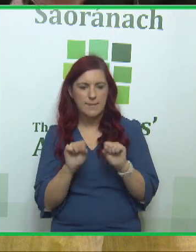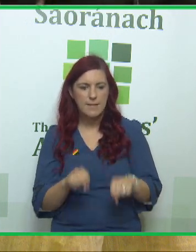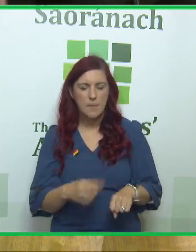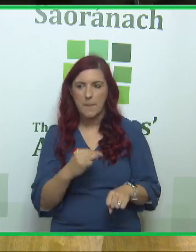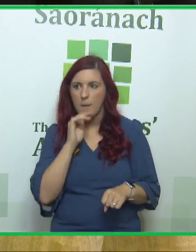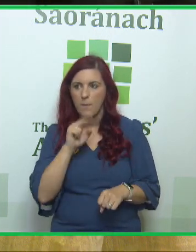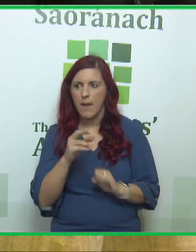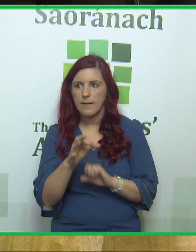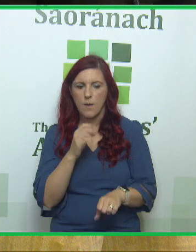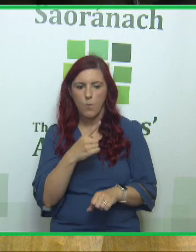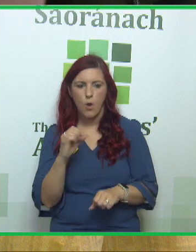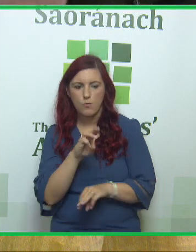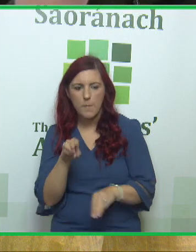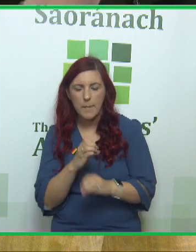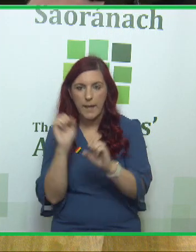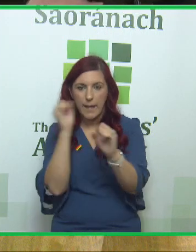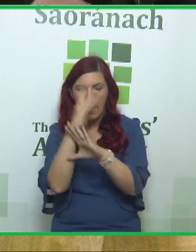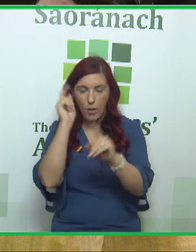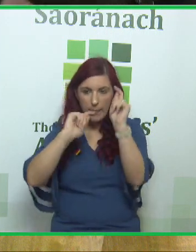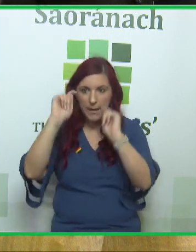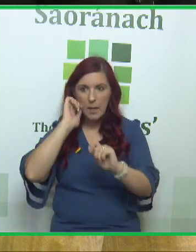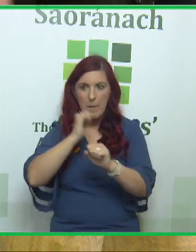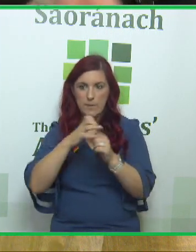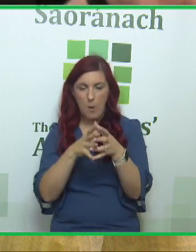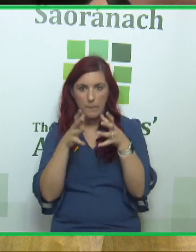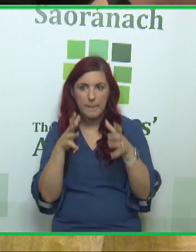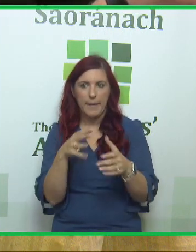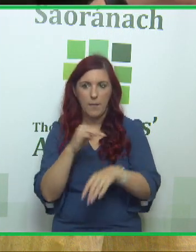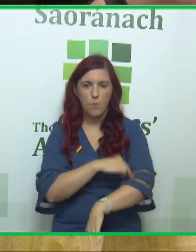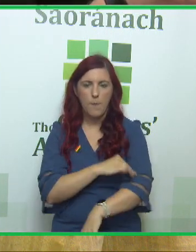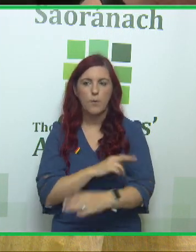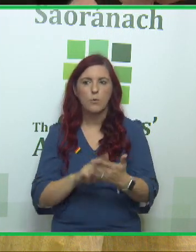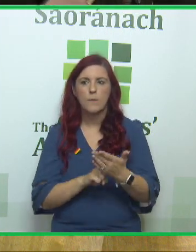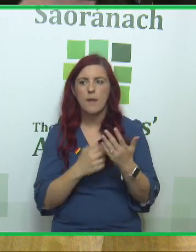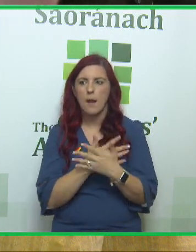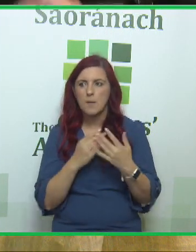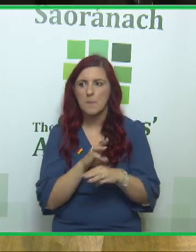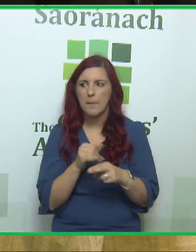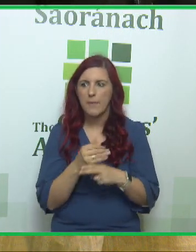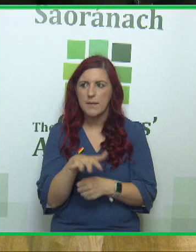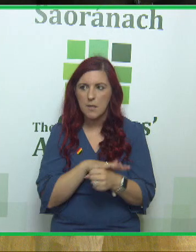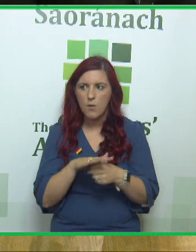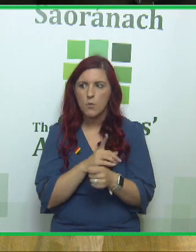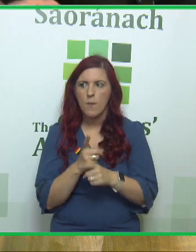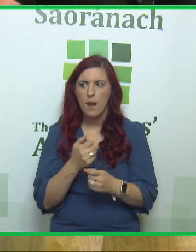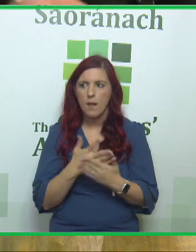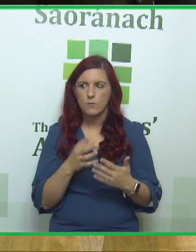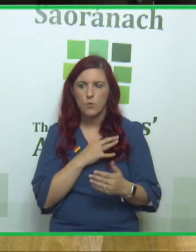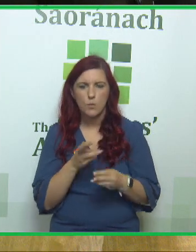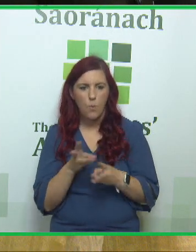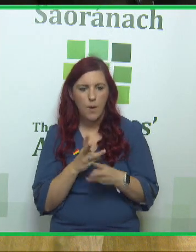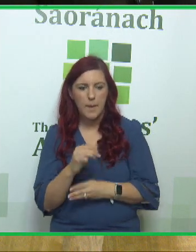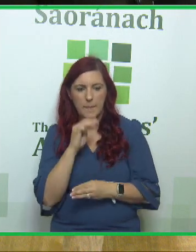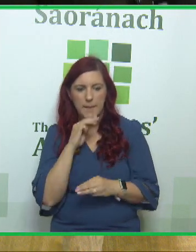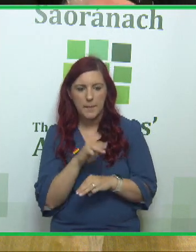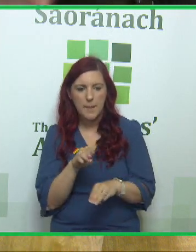people clearly thinking about the extent of the problem, meeting a lot of the people in the field who are doing very good work. So the people are